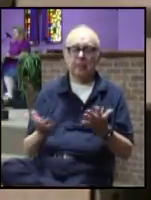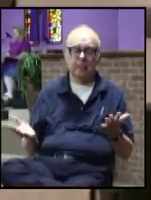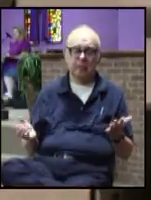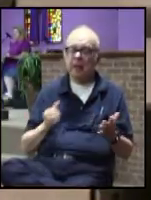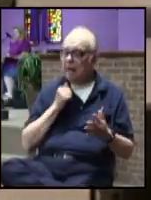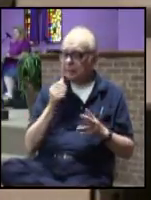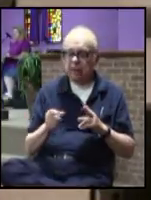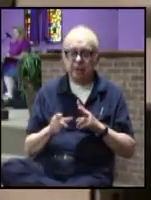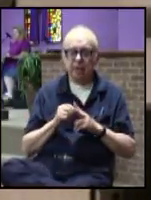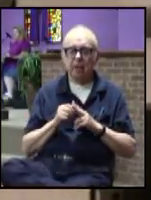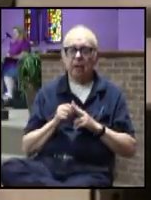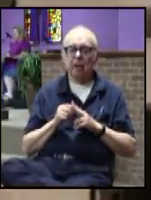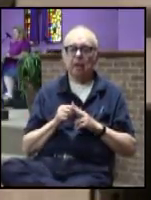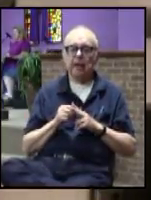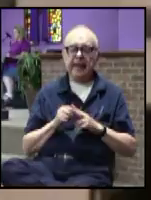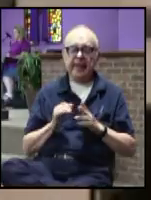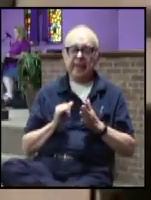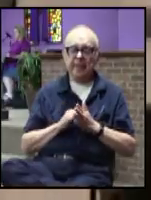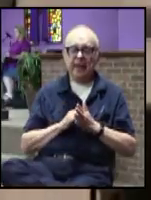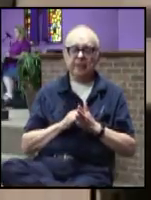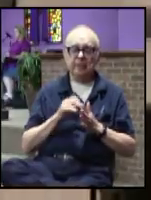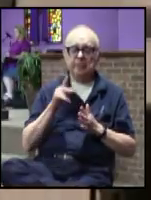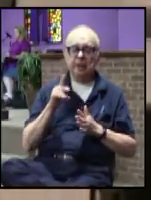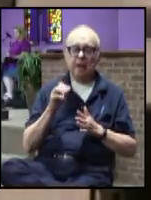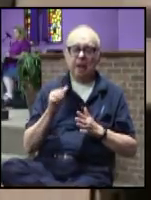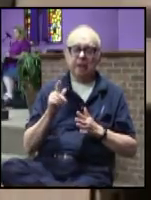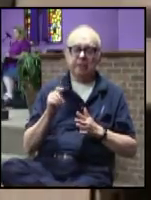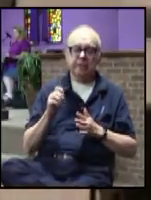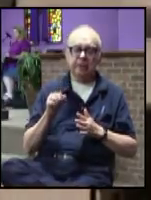same thing, that's not a choice, that's a pattern